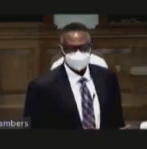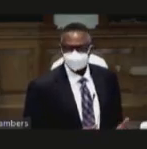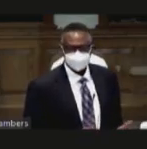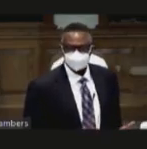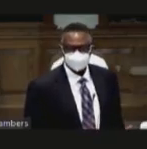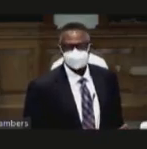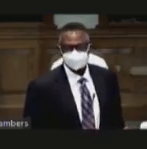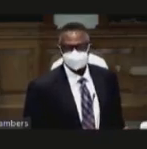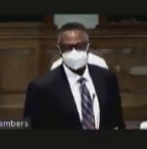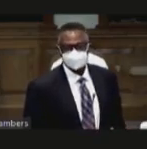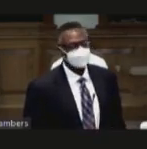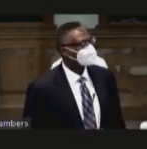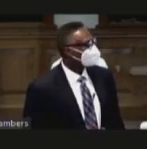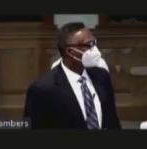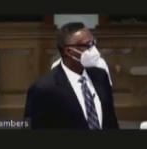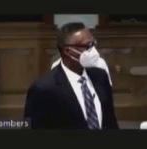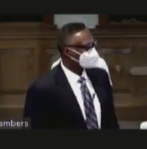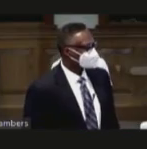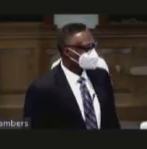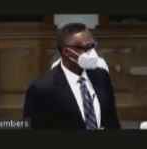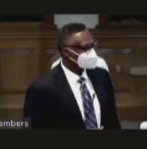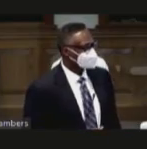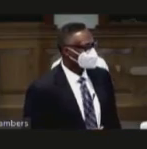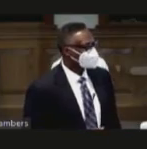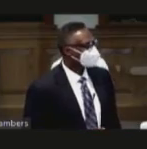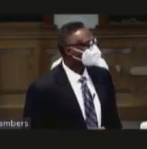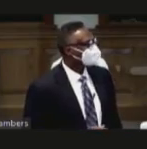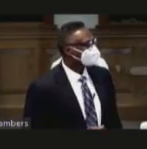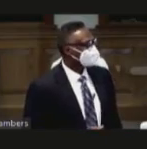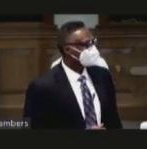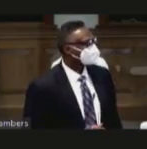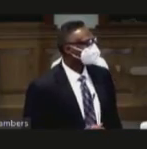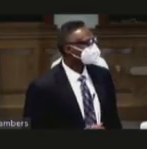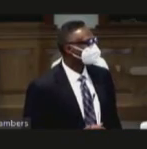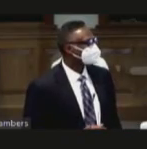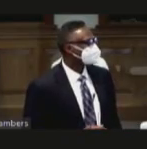can hardly see the structure that is currently there. Next slide.